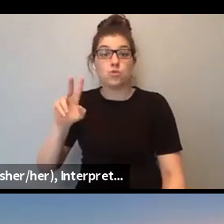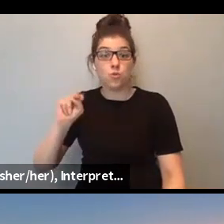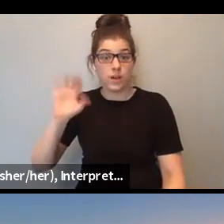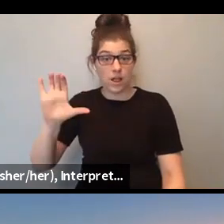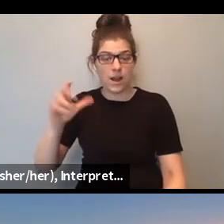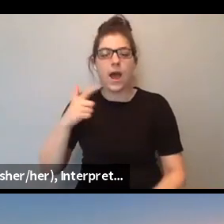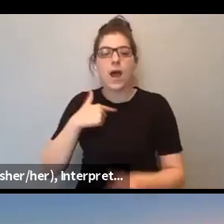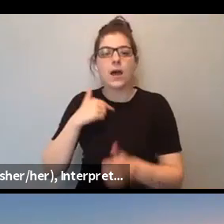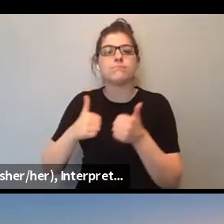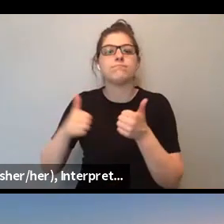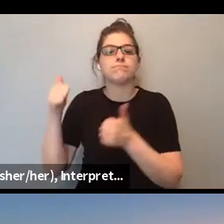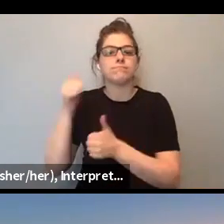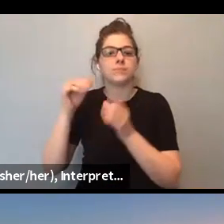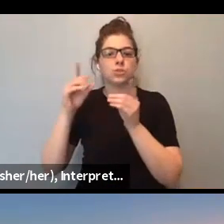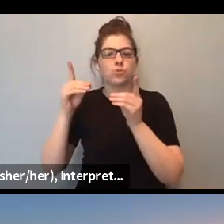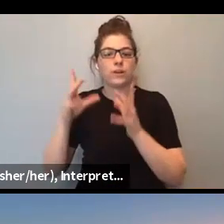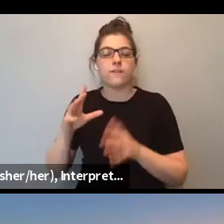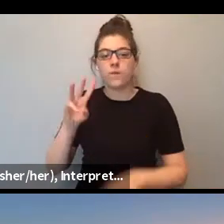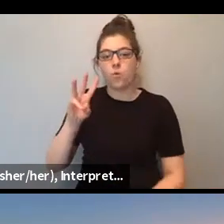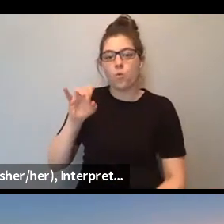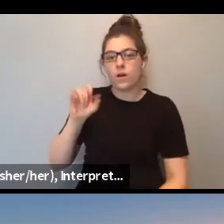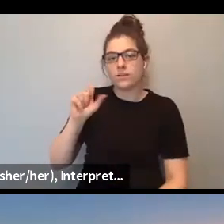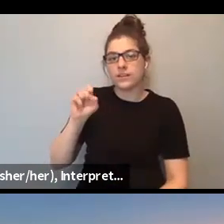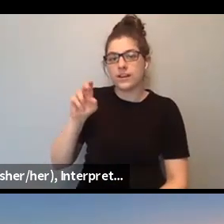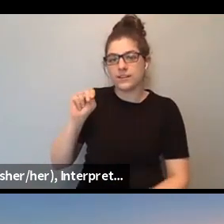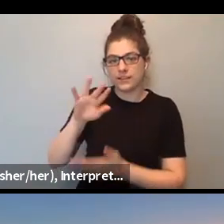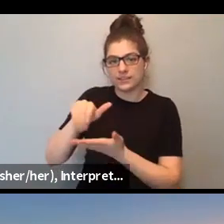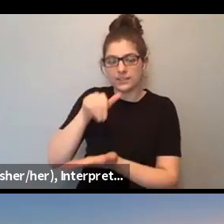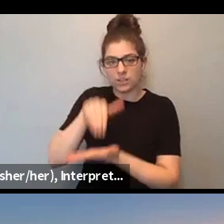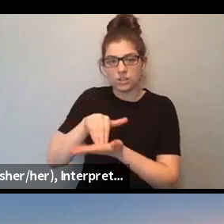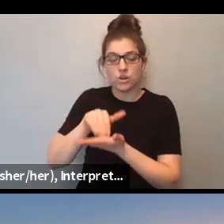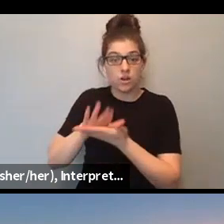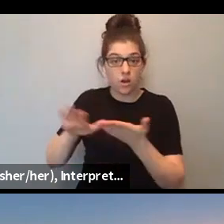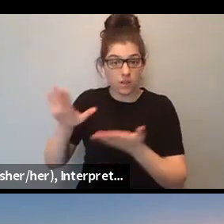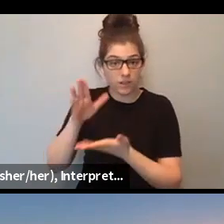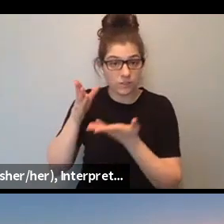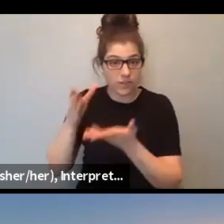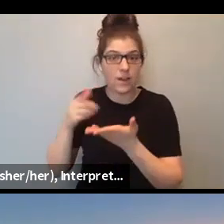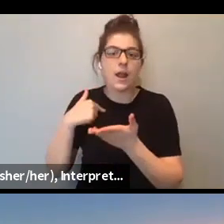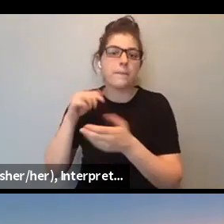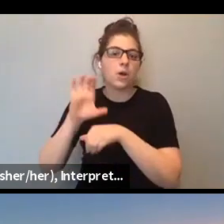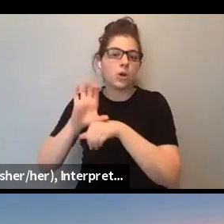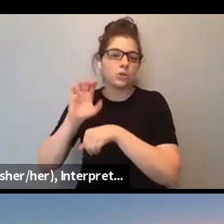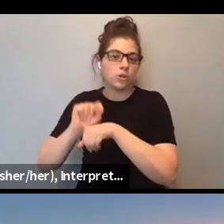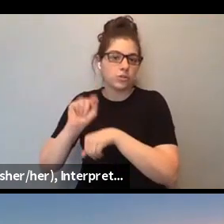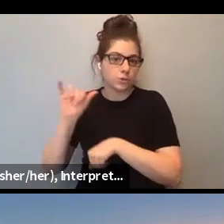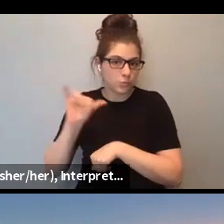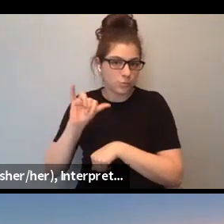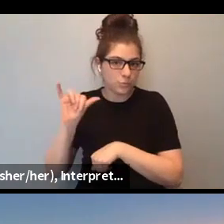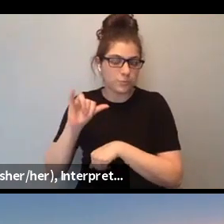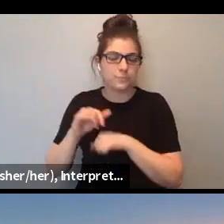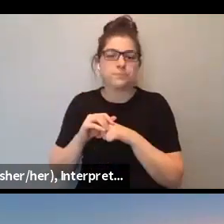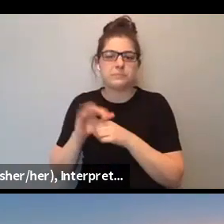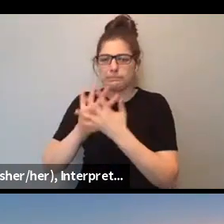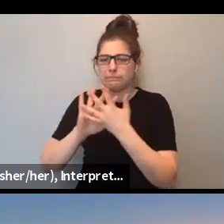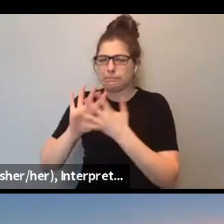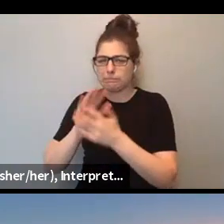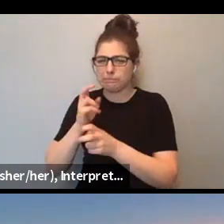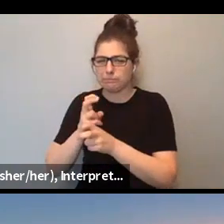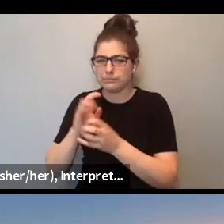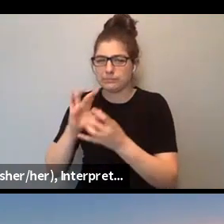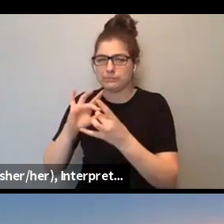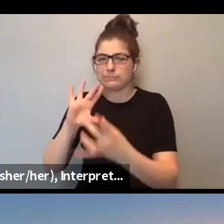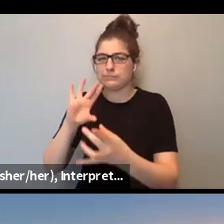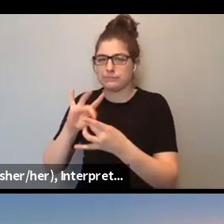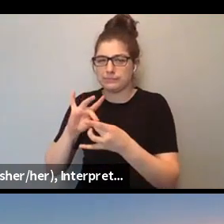artistic director of the Wilson Center at Cape Fear Community College and programming consultant at Thalian Hall Center for the Performing Arts, as well as